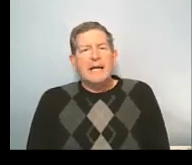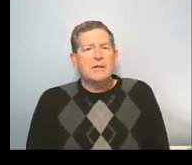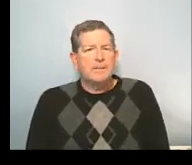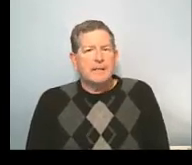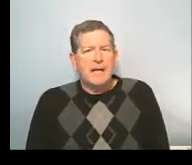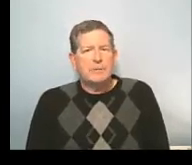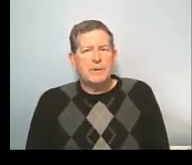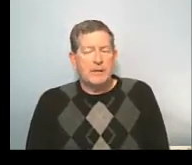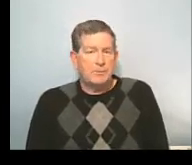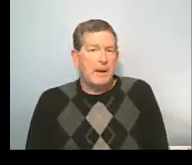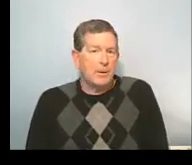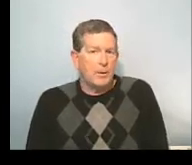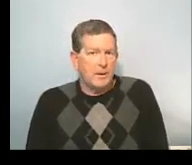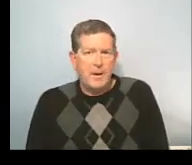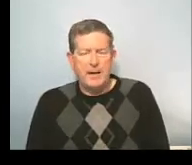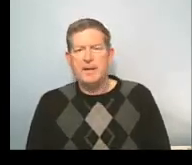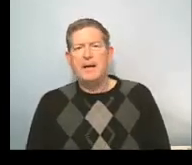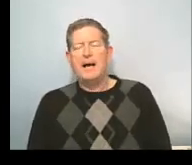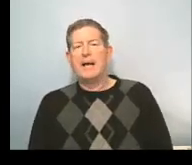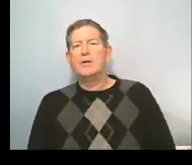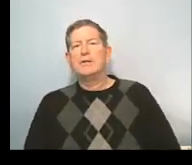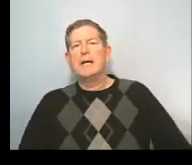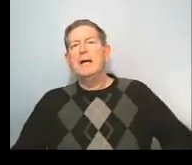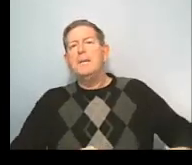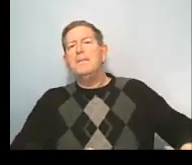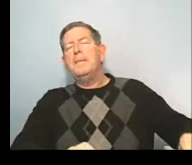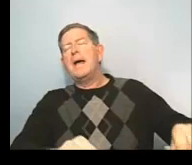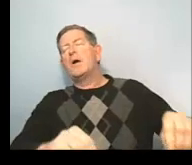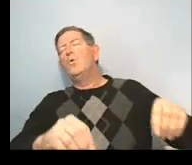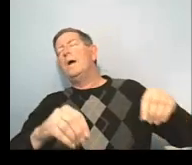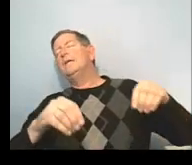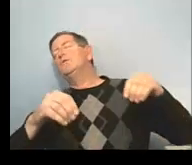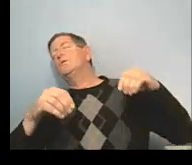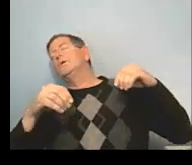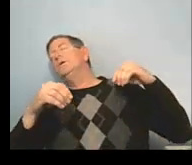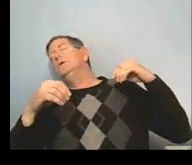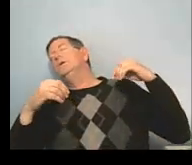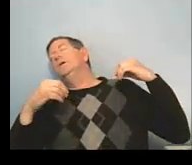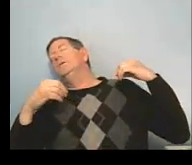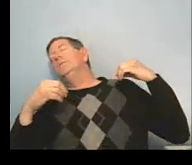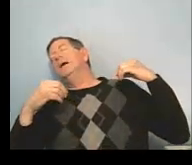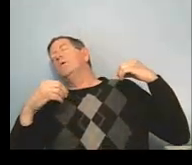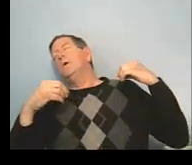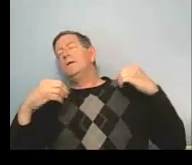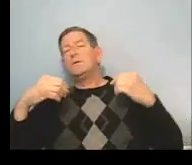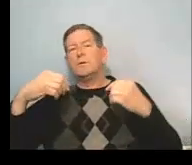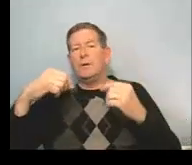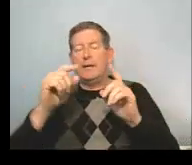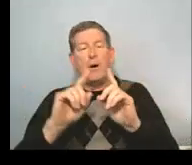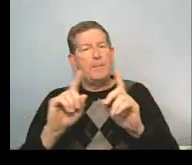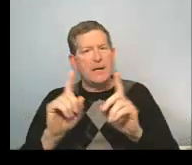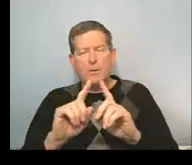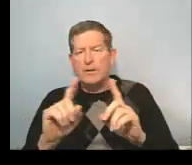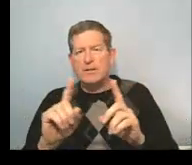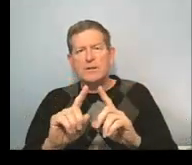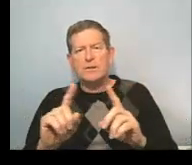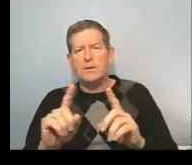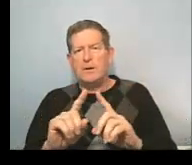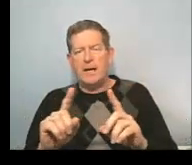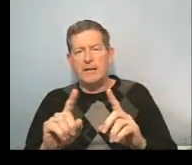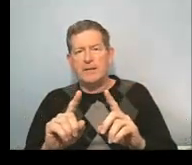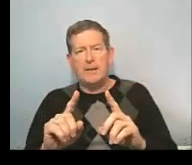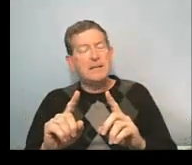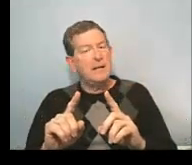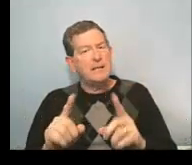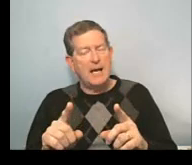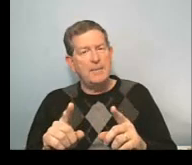o'clock at night something takes place, probably going to bed. I could say me acuesto, and now I'm not going to say